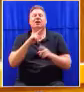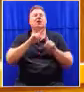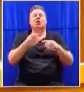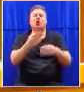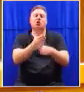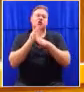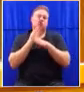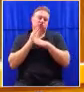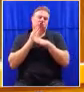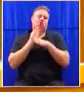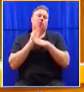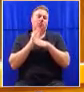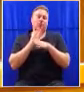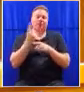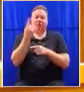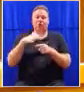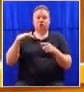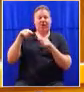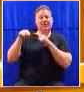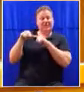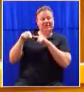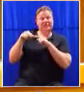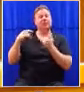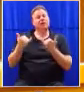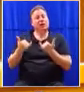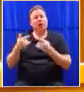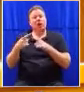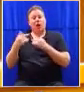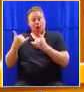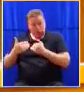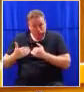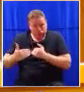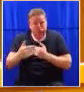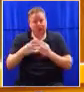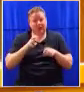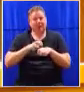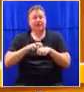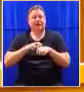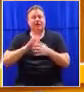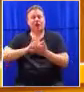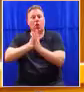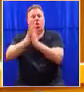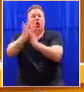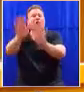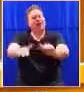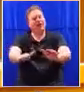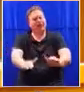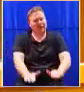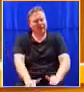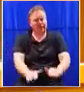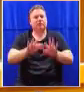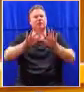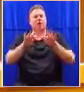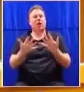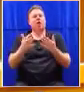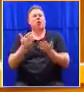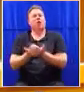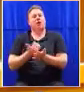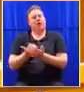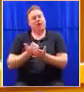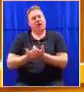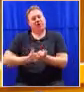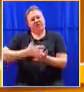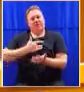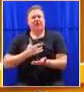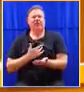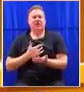at our shores, but we can minimize its destruction. We can save lives. These are interventions that you can make